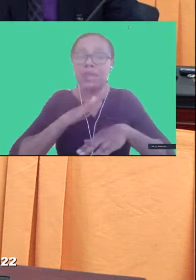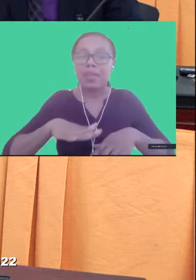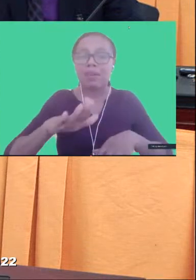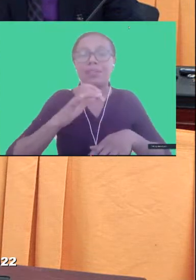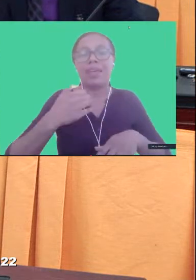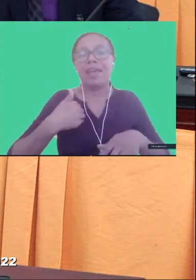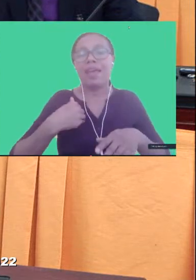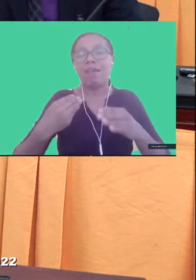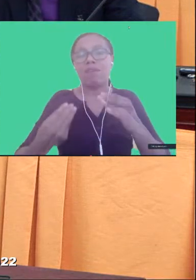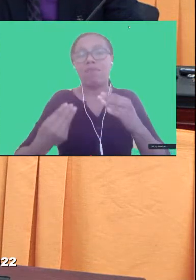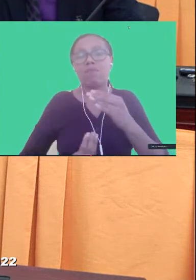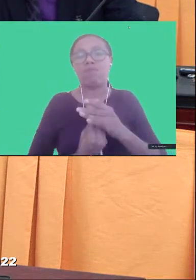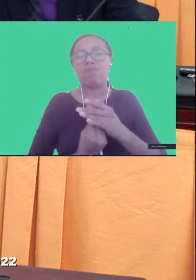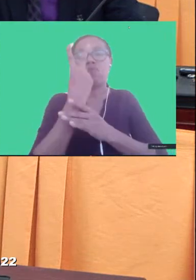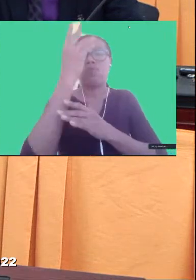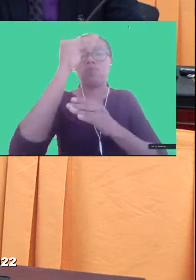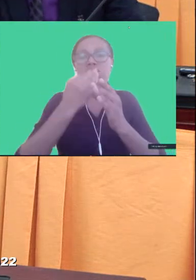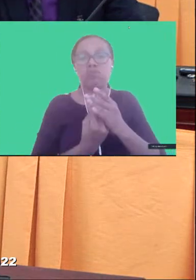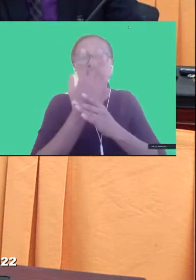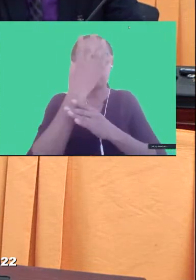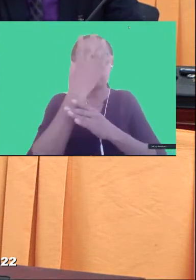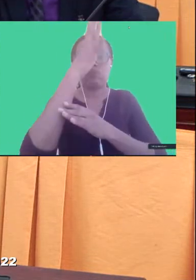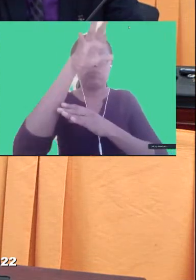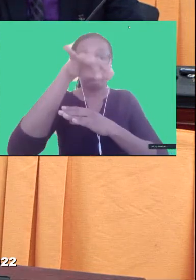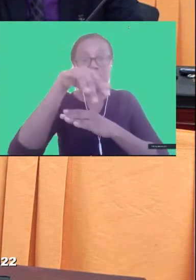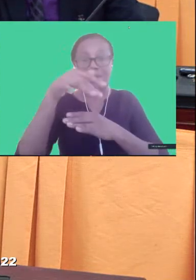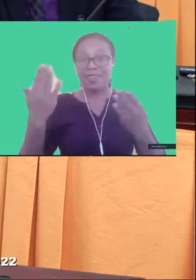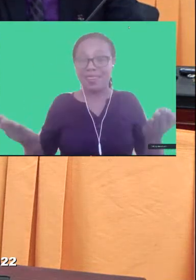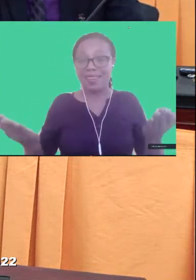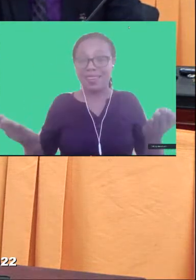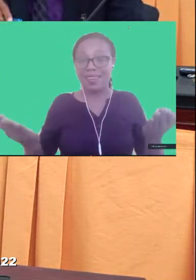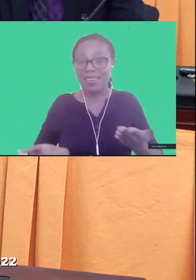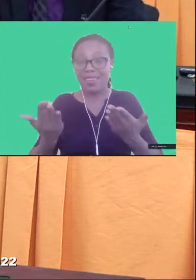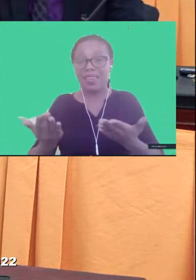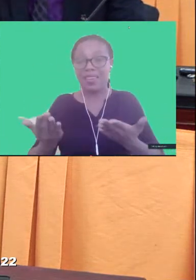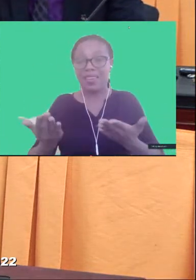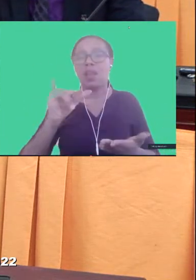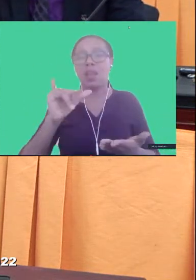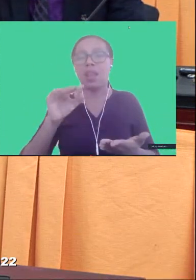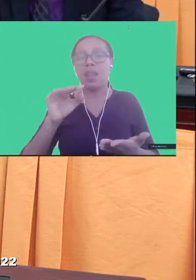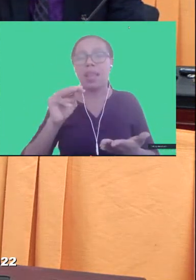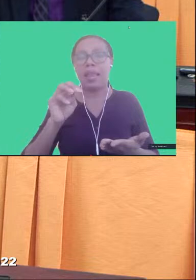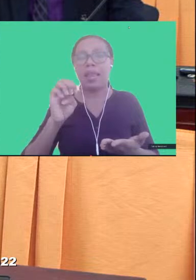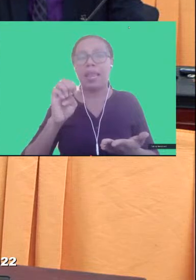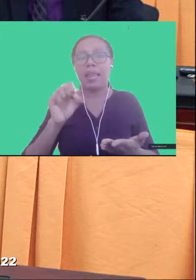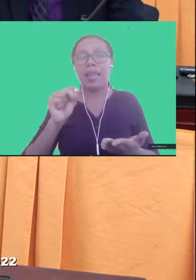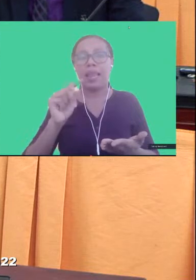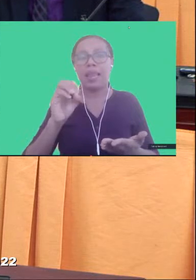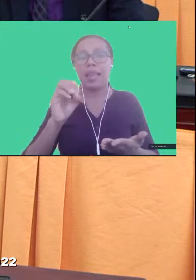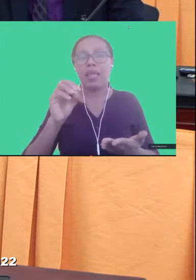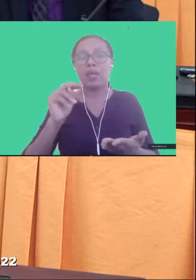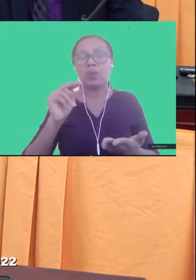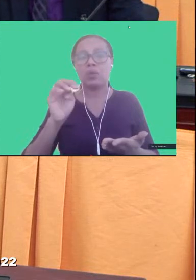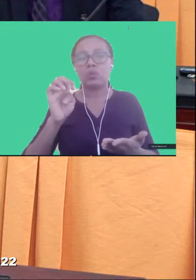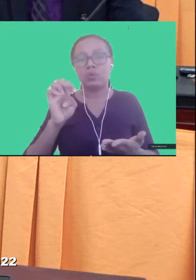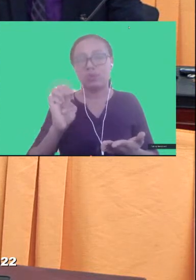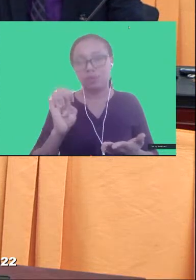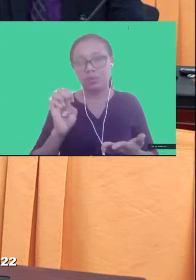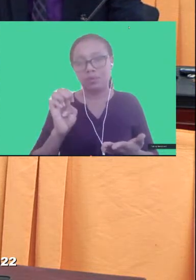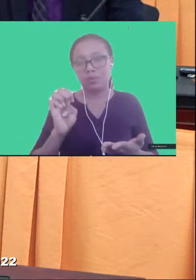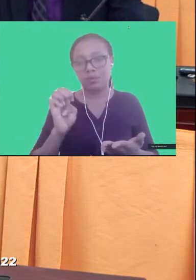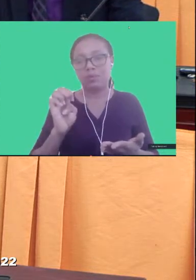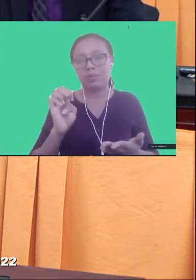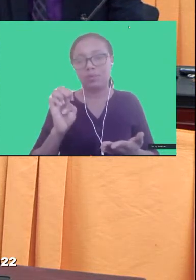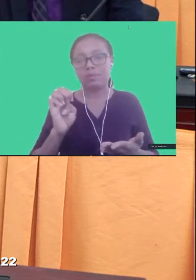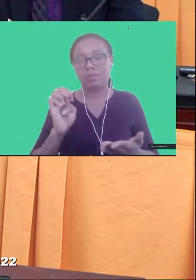limestone structures in Barbados. To give you a certain sense of assurance in that regard, I